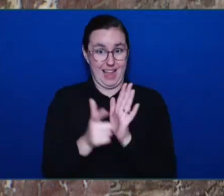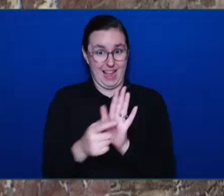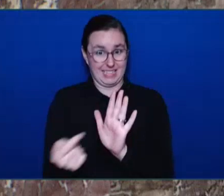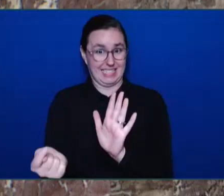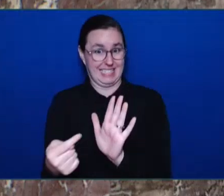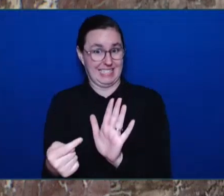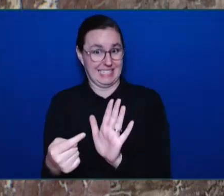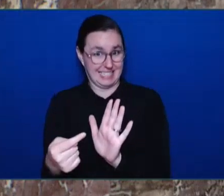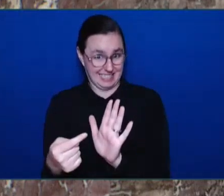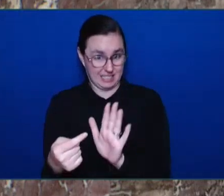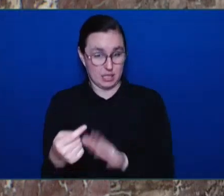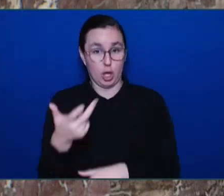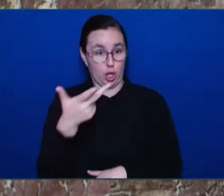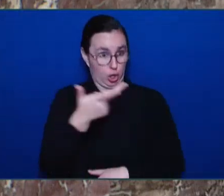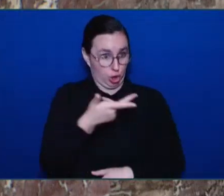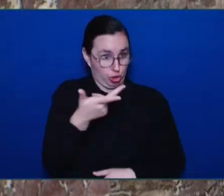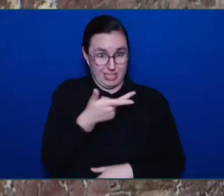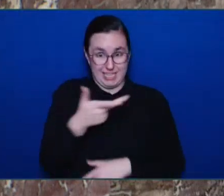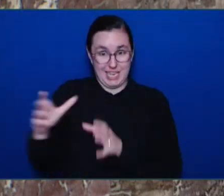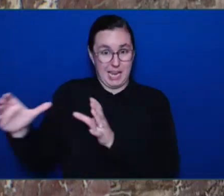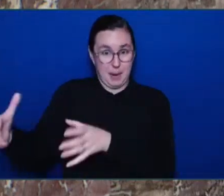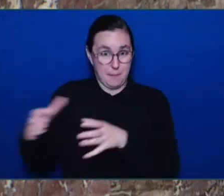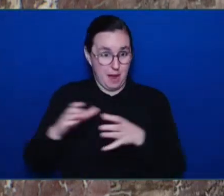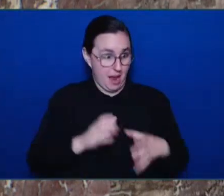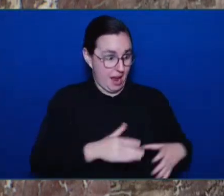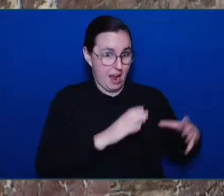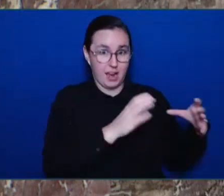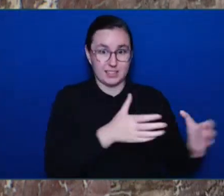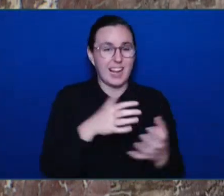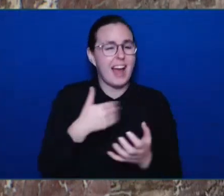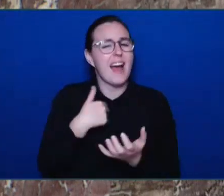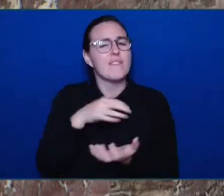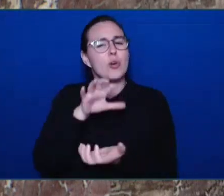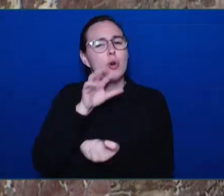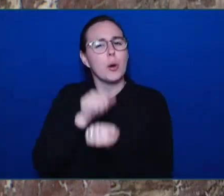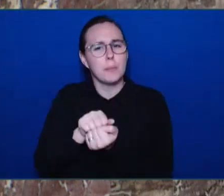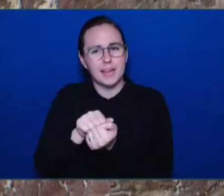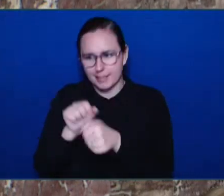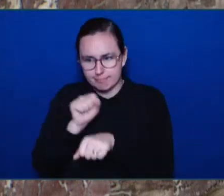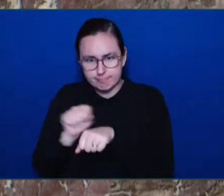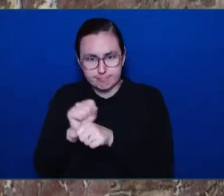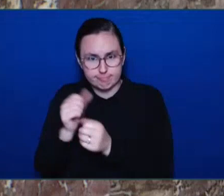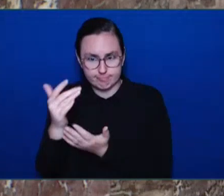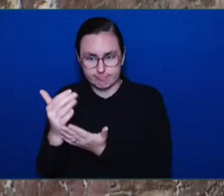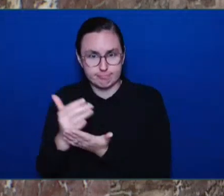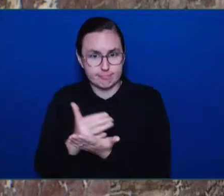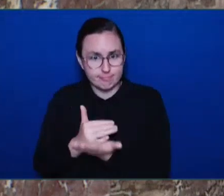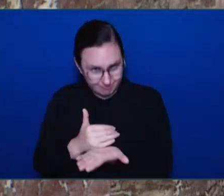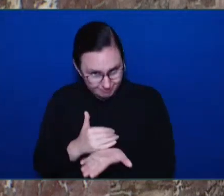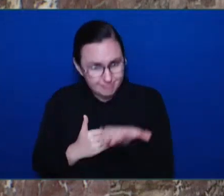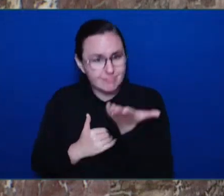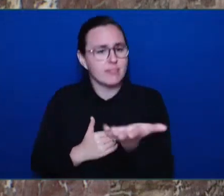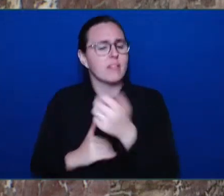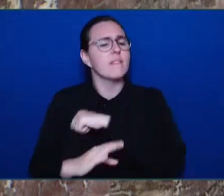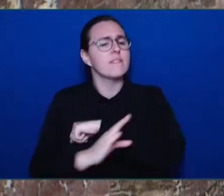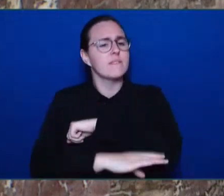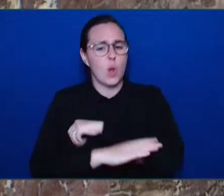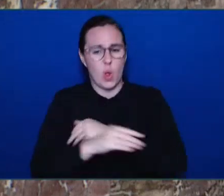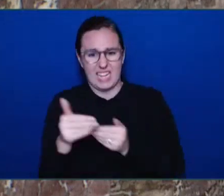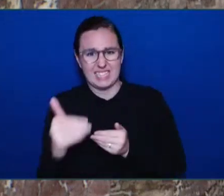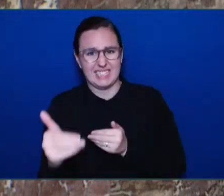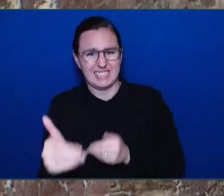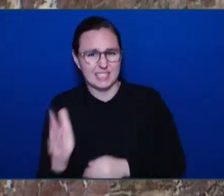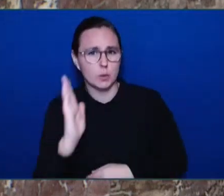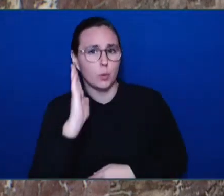tell a member, as I said in estimates, there has been a significant amount of work underway on those changes in terms of